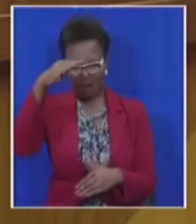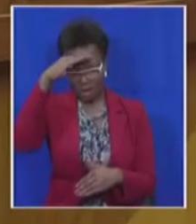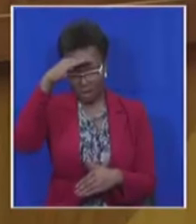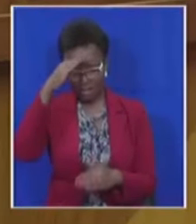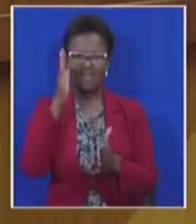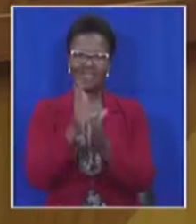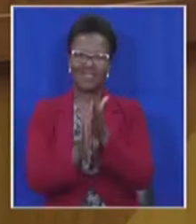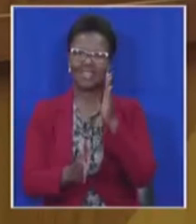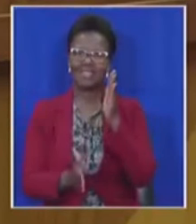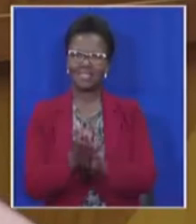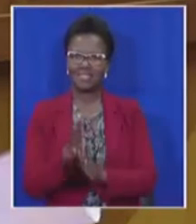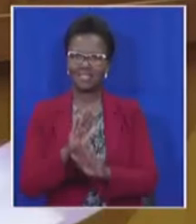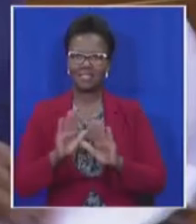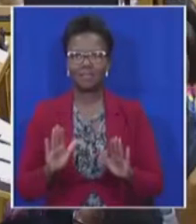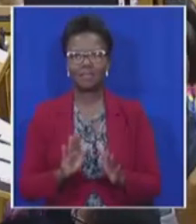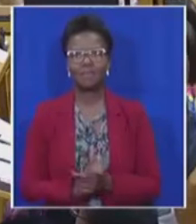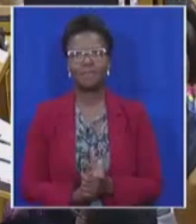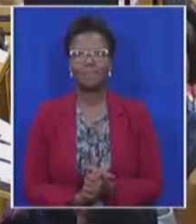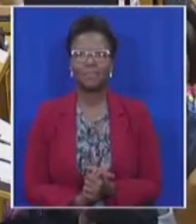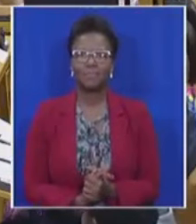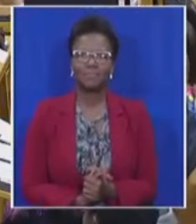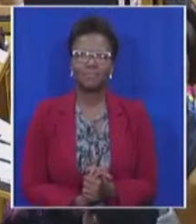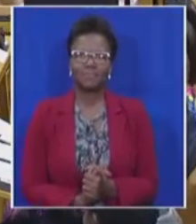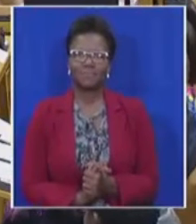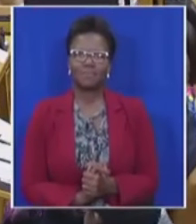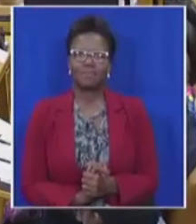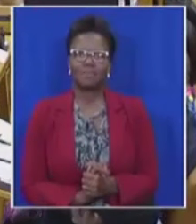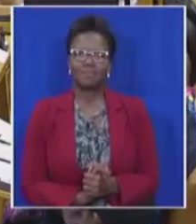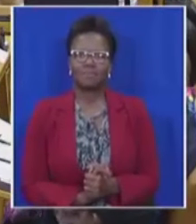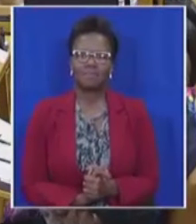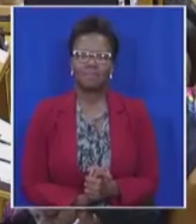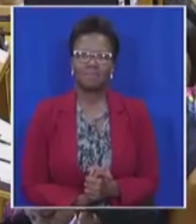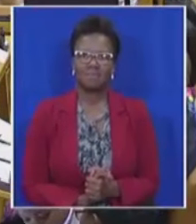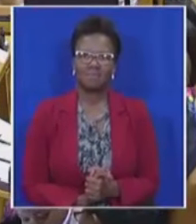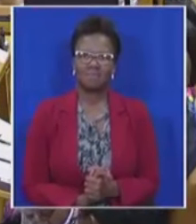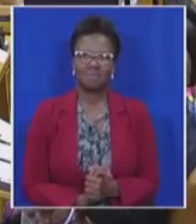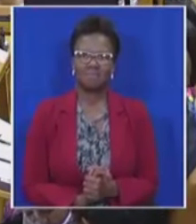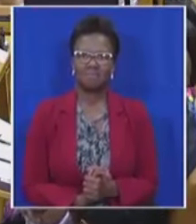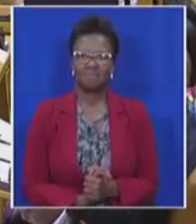for the DA to govern. Thank you, Chair. Akhbar Rakhine Walsh.